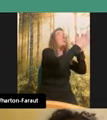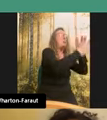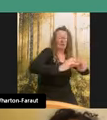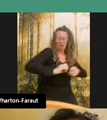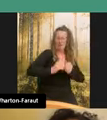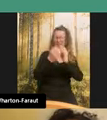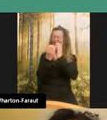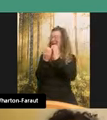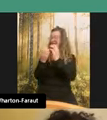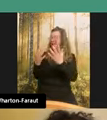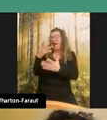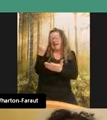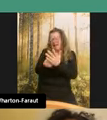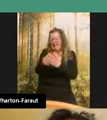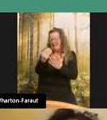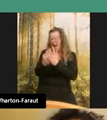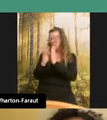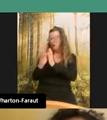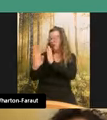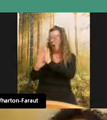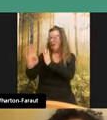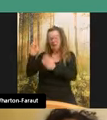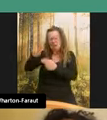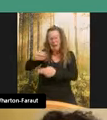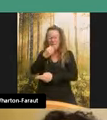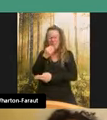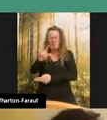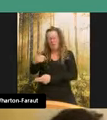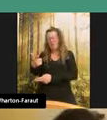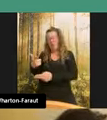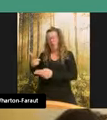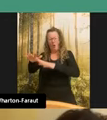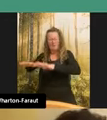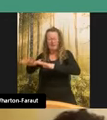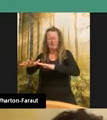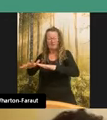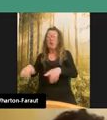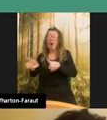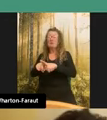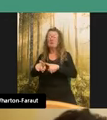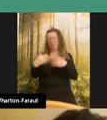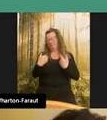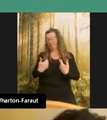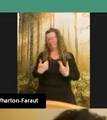cash crops to make cheap foods for Britain, but also the luxury kind of tables to put foods on.